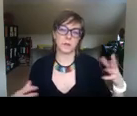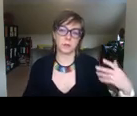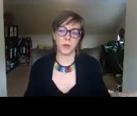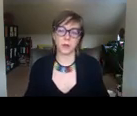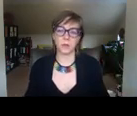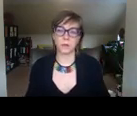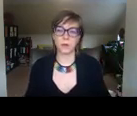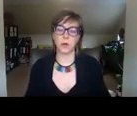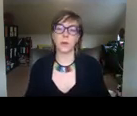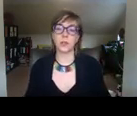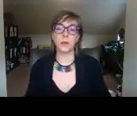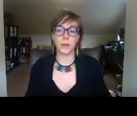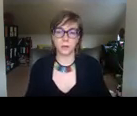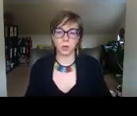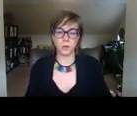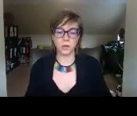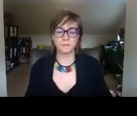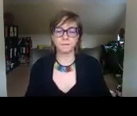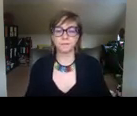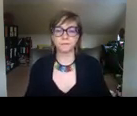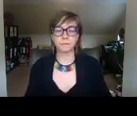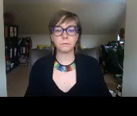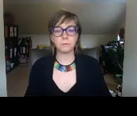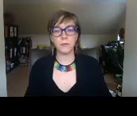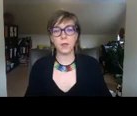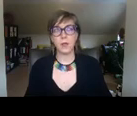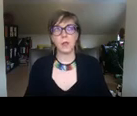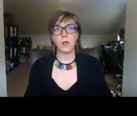this survey of, you know, how much income have you lost?